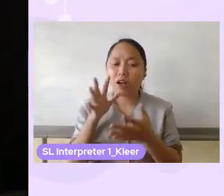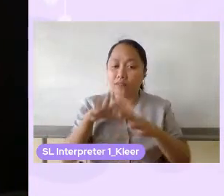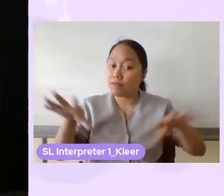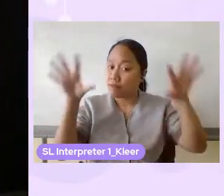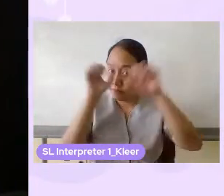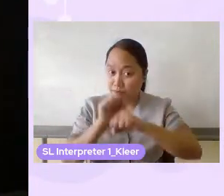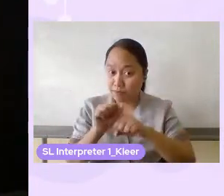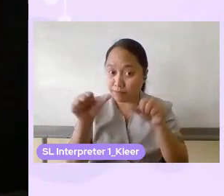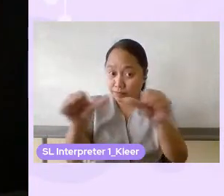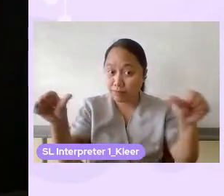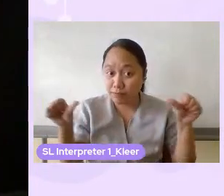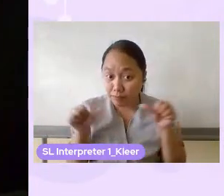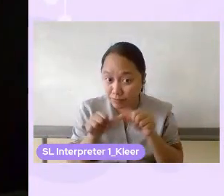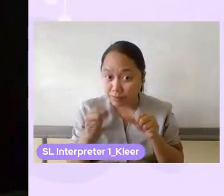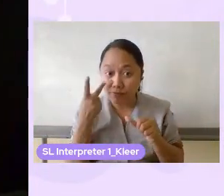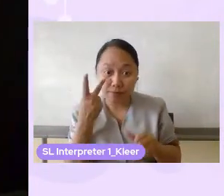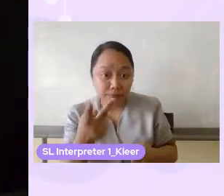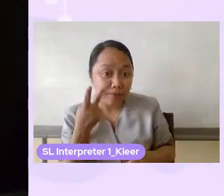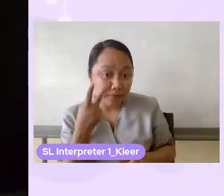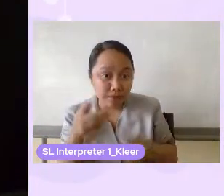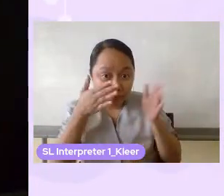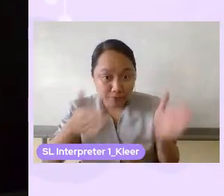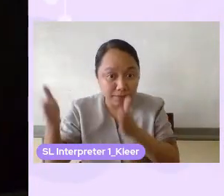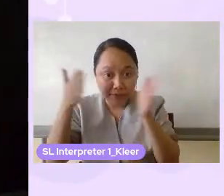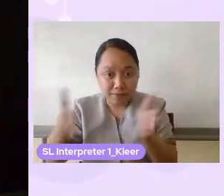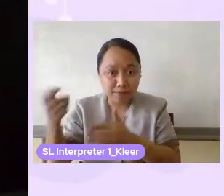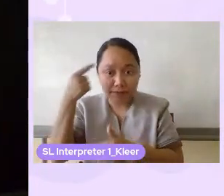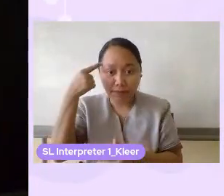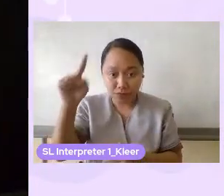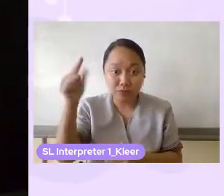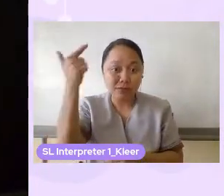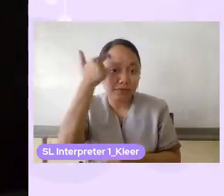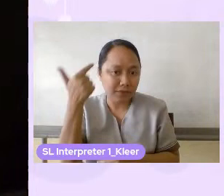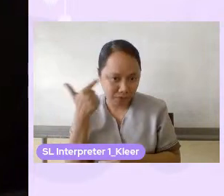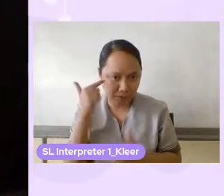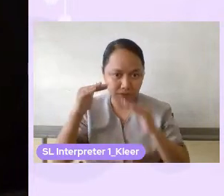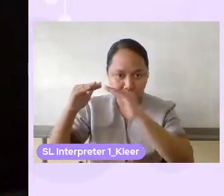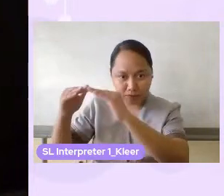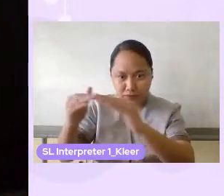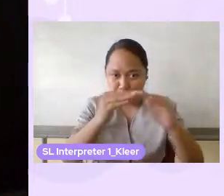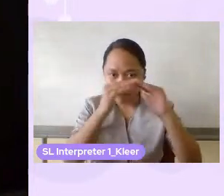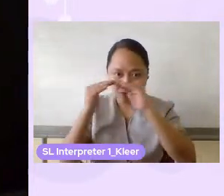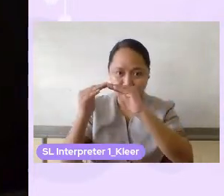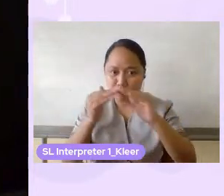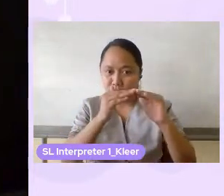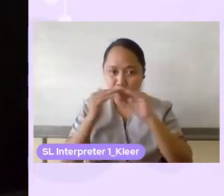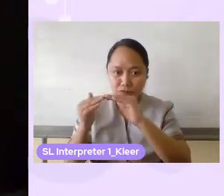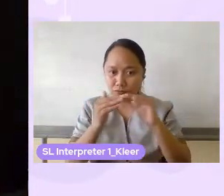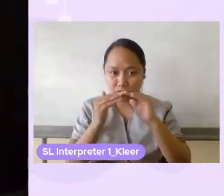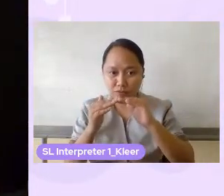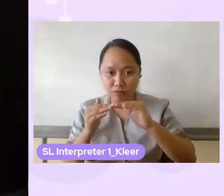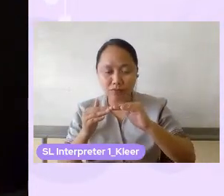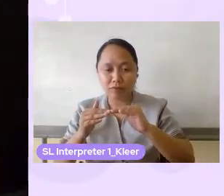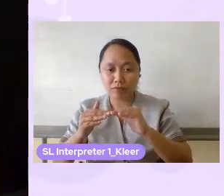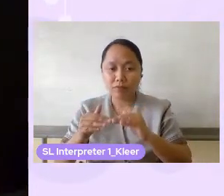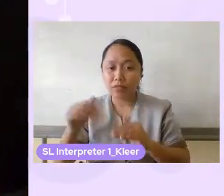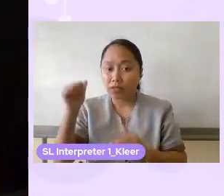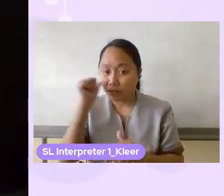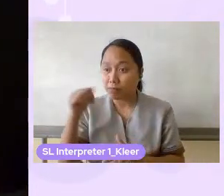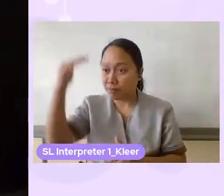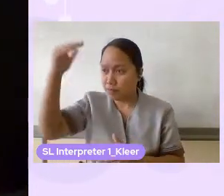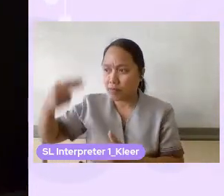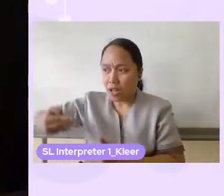is really to use DIWA as a platform to promote gender equality. Wherein, kung mataas ang sweldo kababaihan, may chance